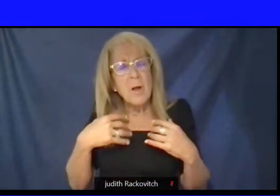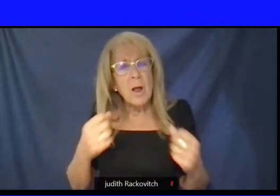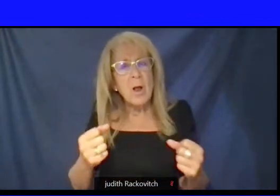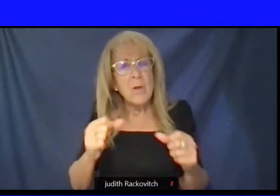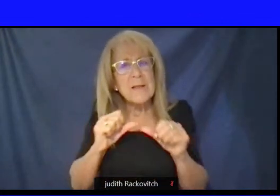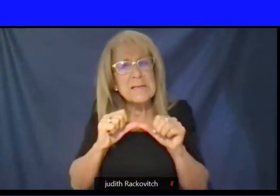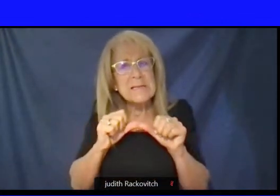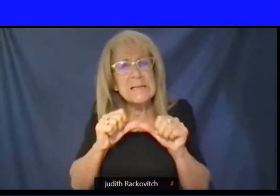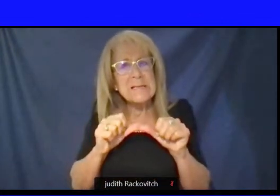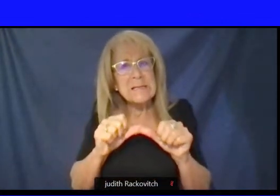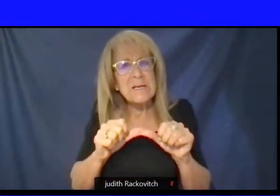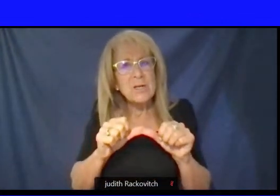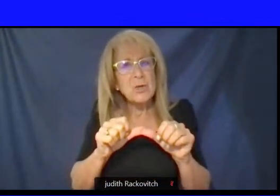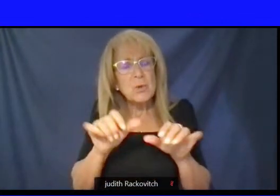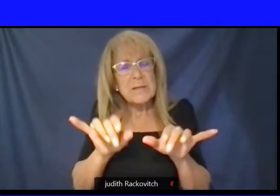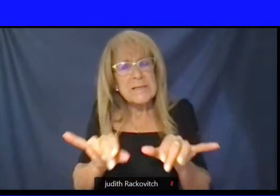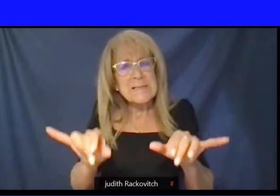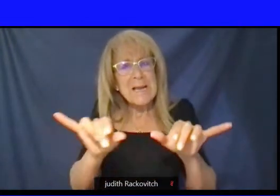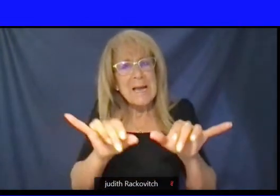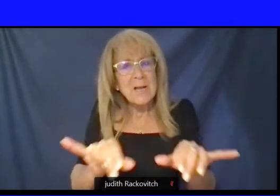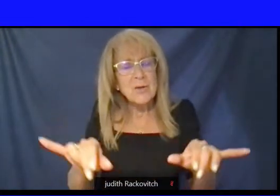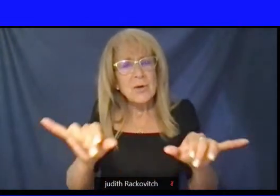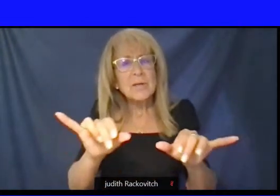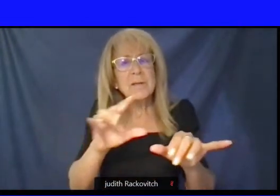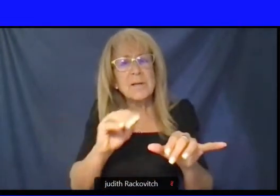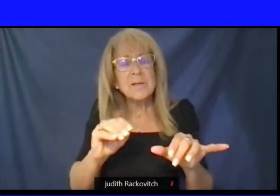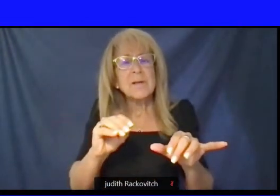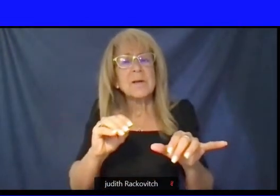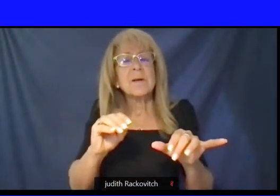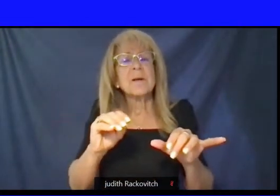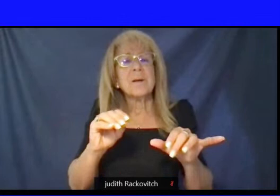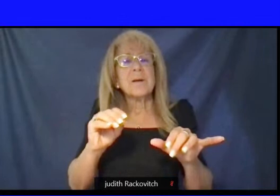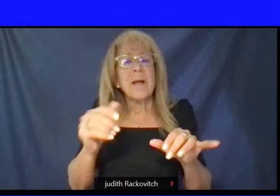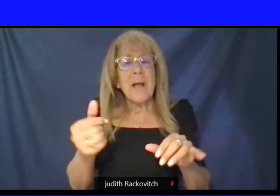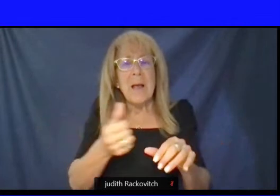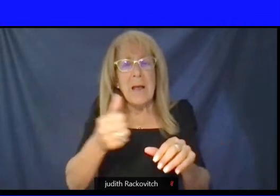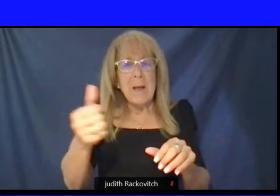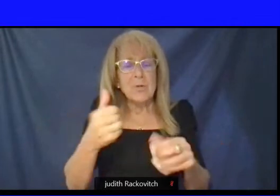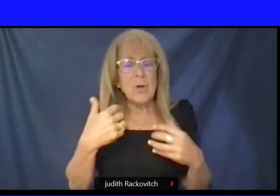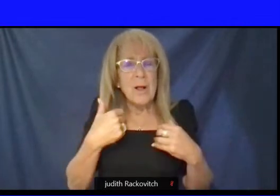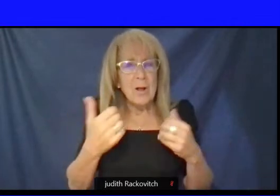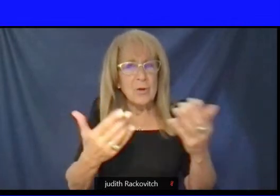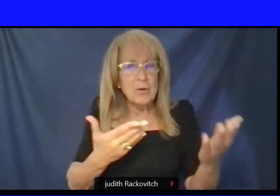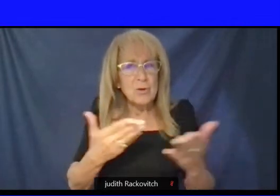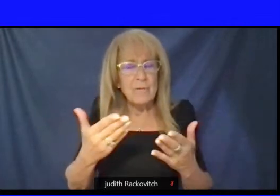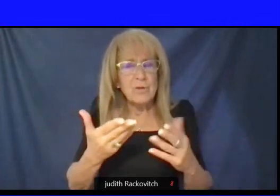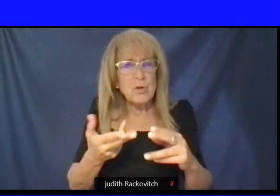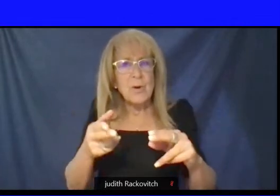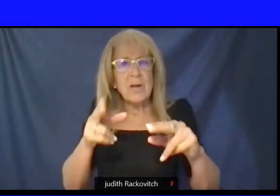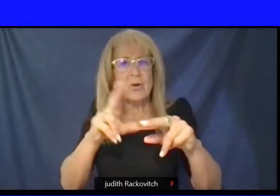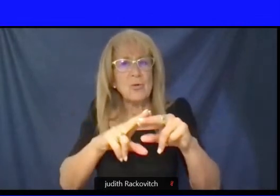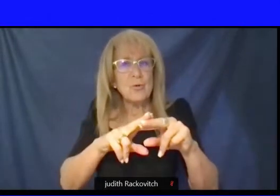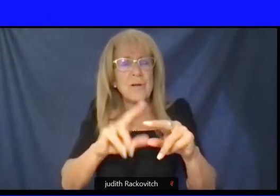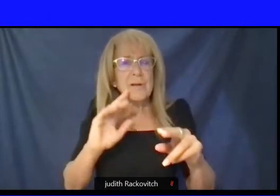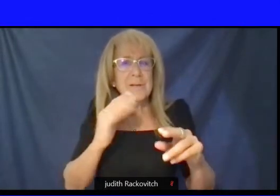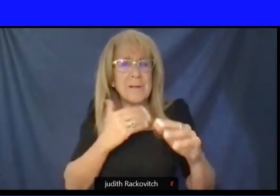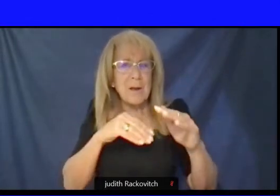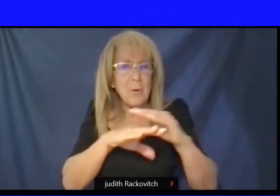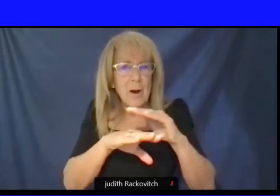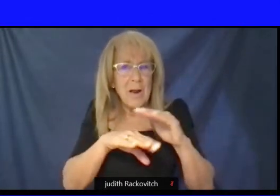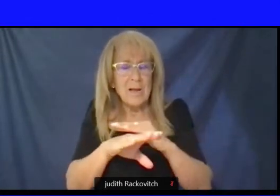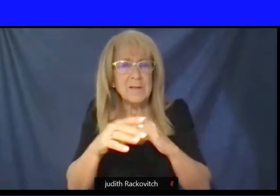Health and the Department of Education to structure a new partnership between the city's public hospitals and over 25 public